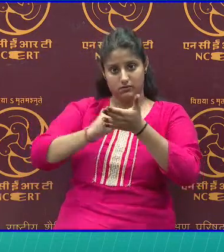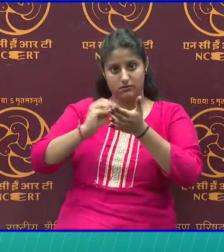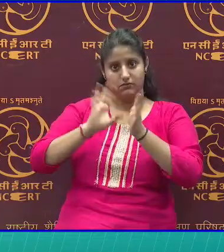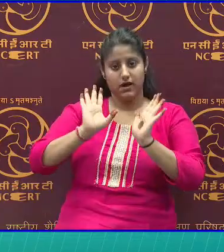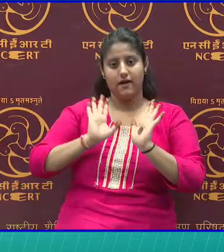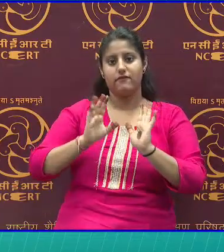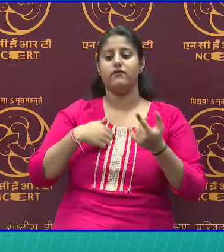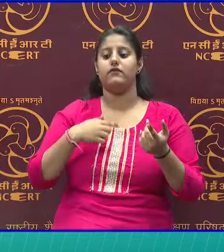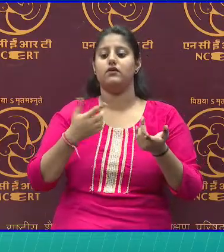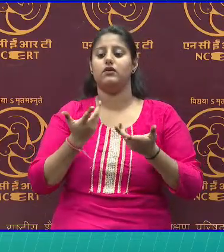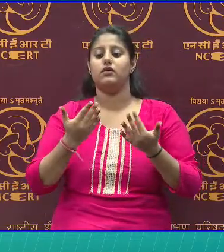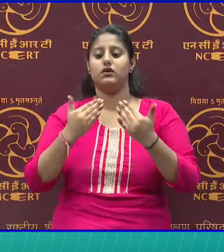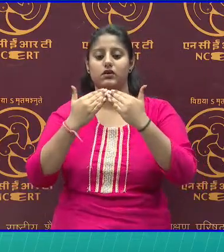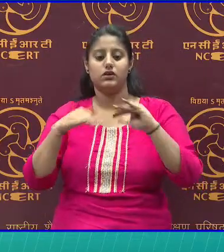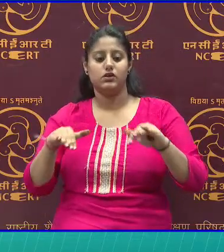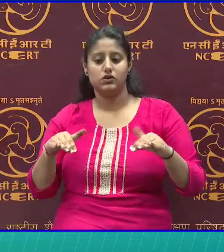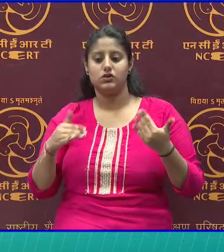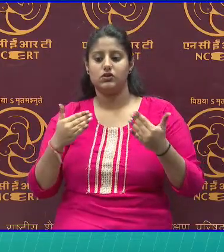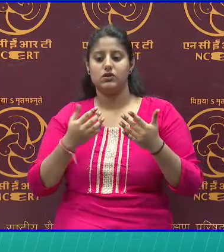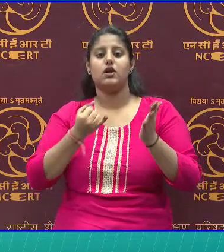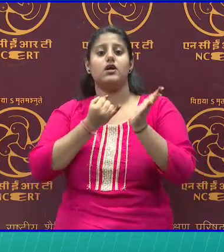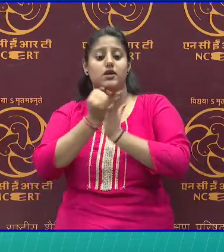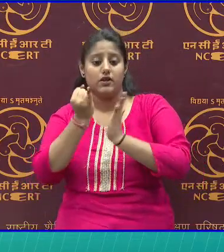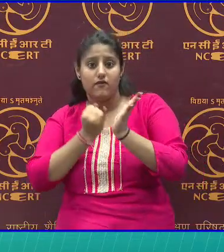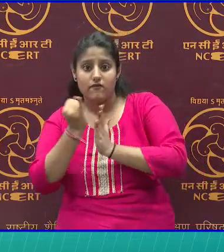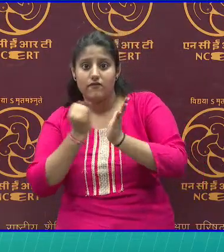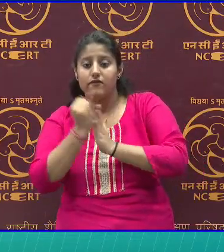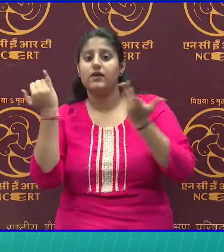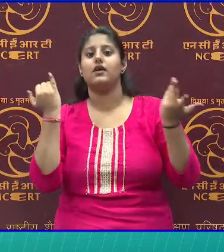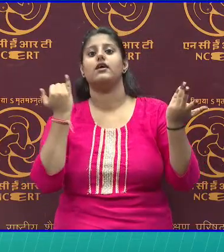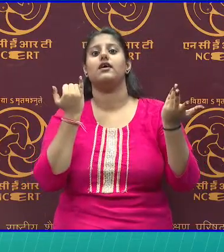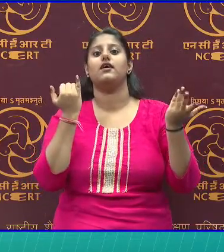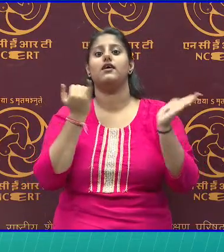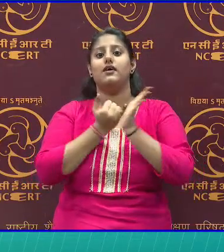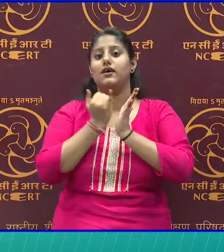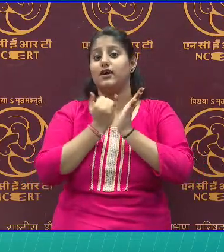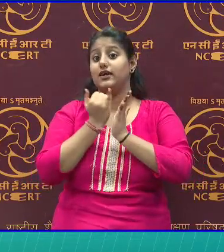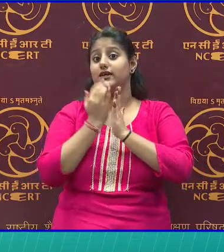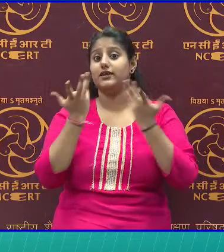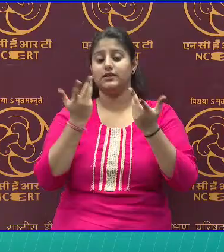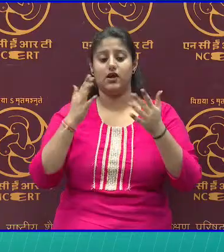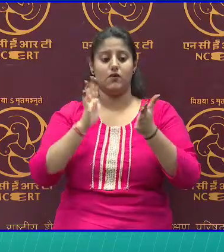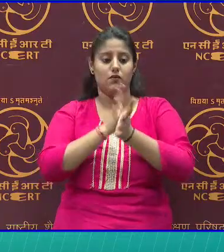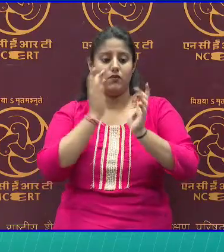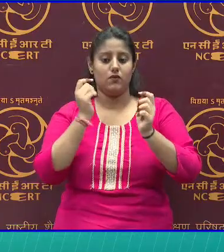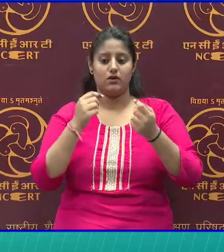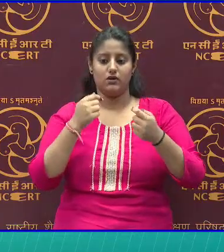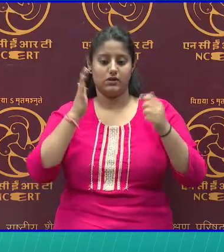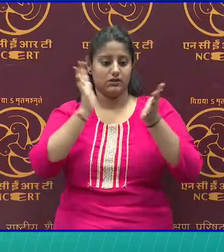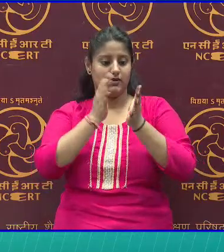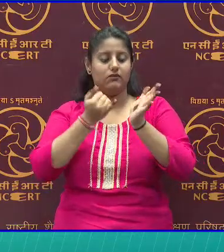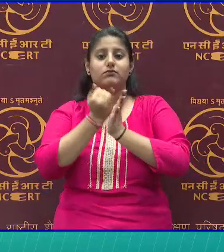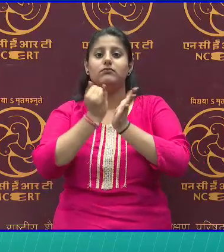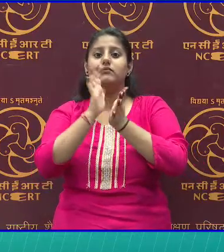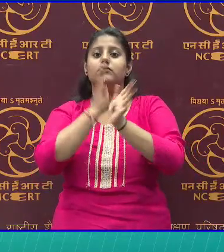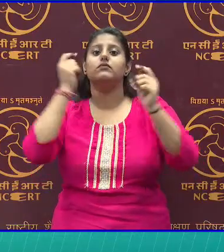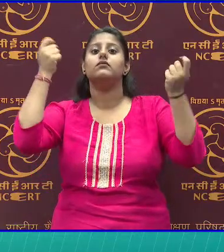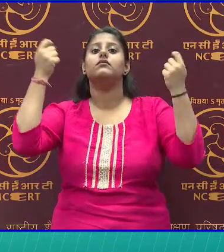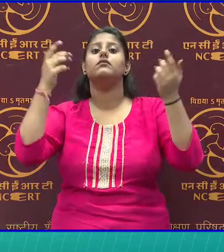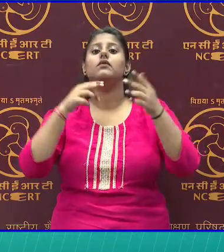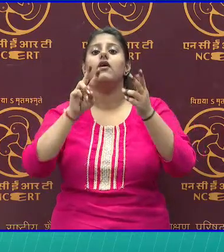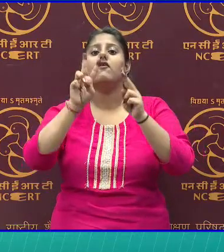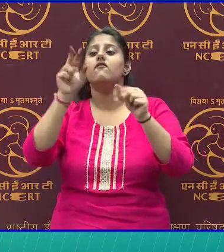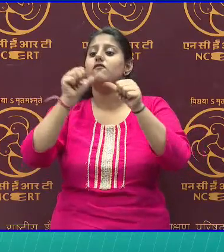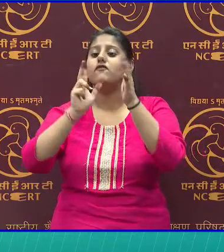that, what the children of a particular village is trying to, how do they celebrate one Mahotsav, that is depicted, and how